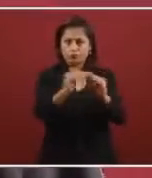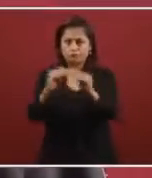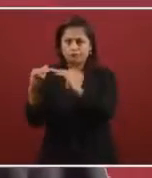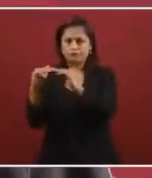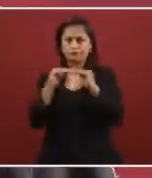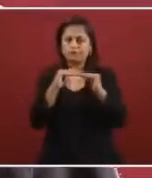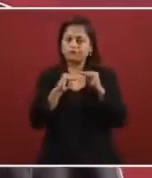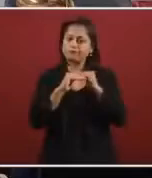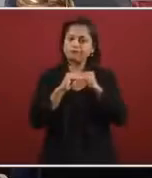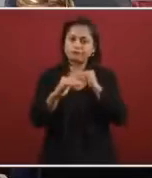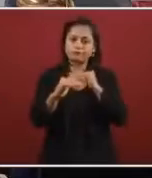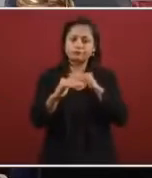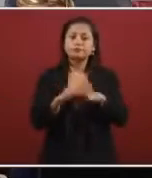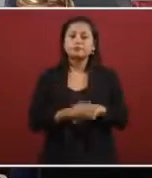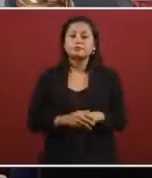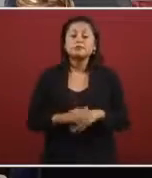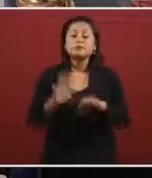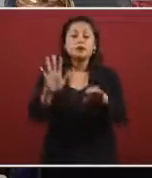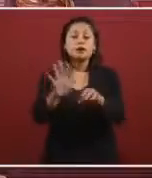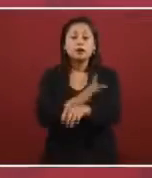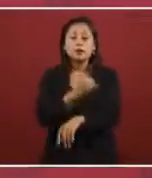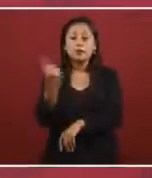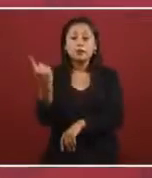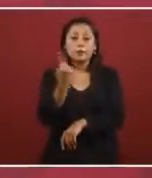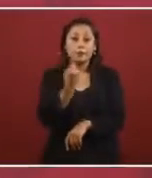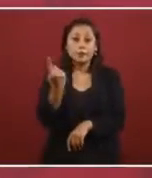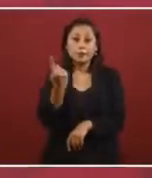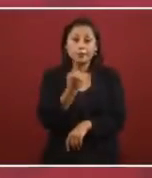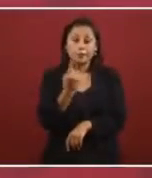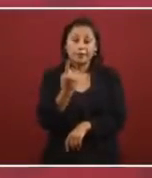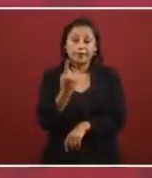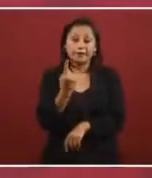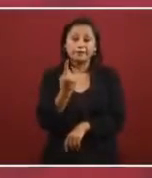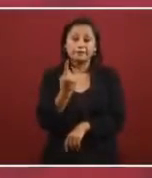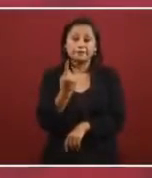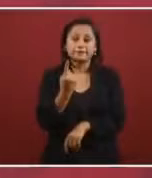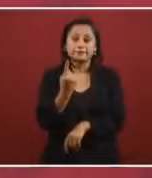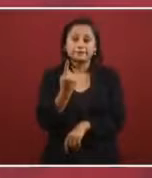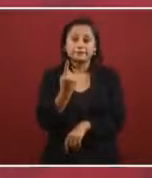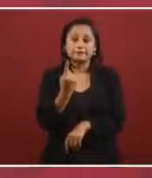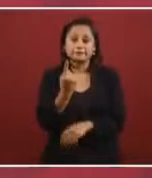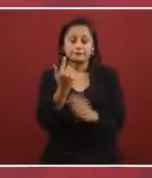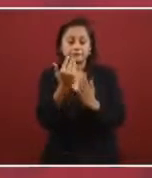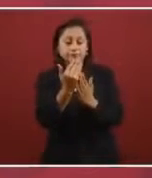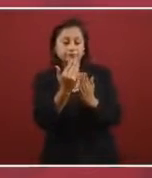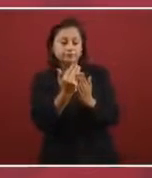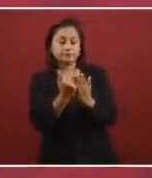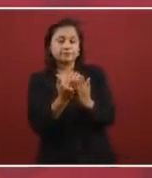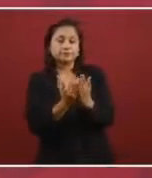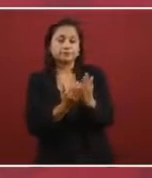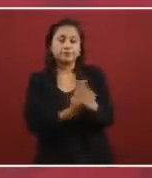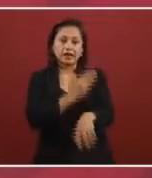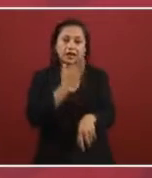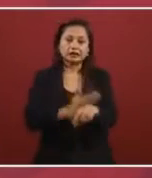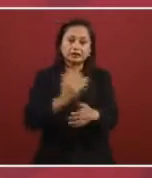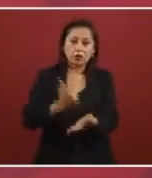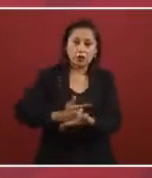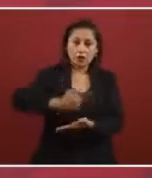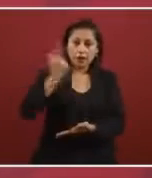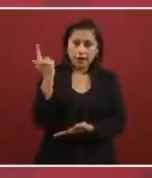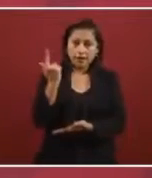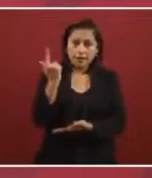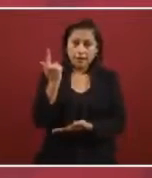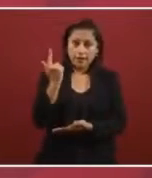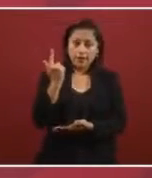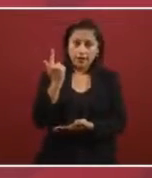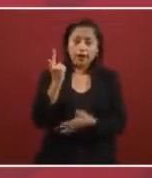it is not que ese possible procedimiento that procedure convertir of estos converting delitos en these graves crimes into grave se apliquen a